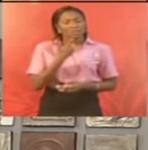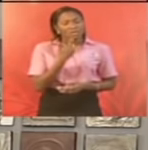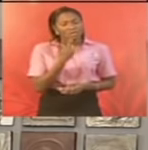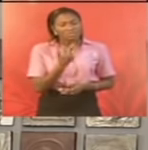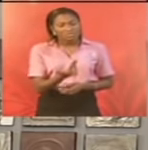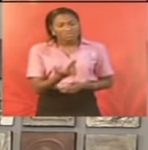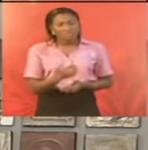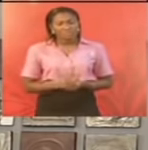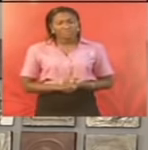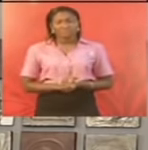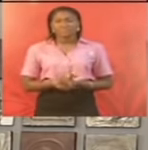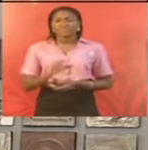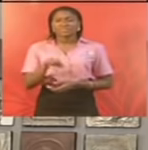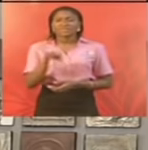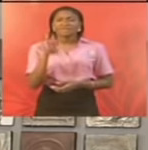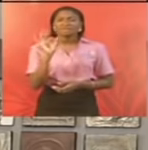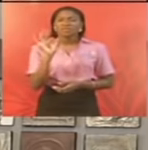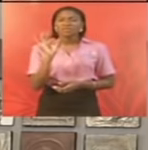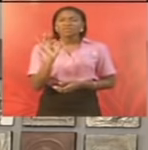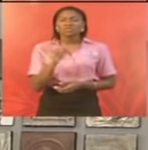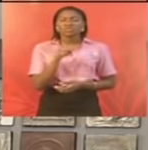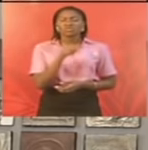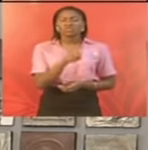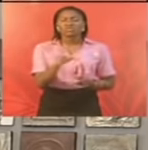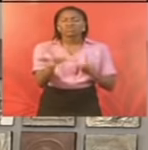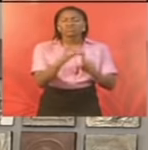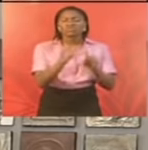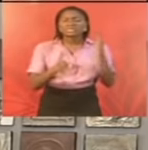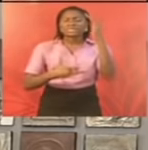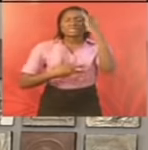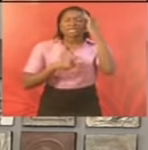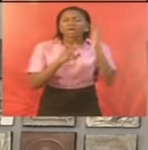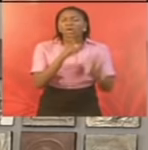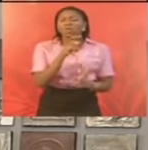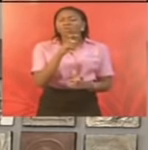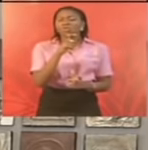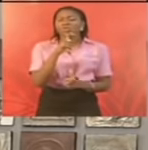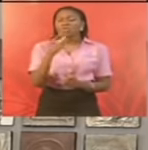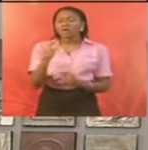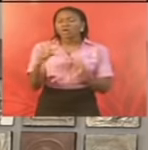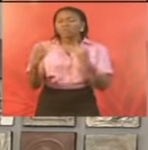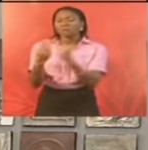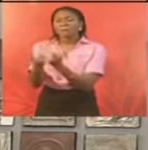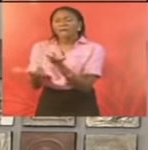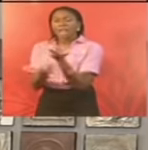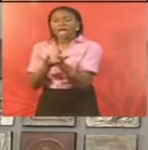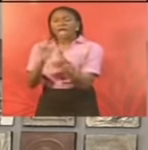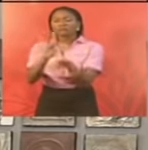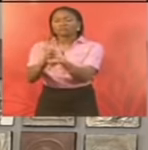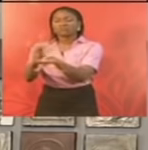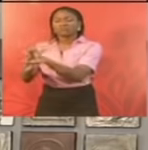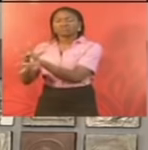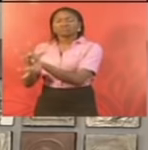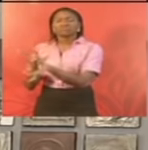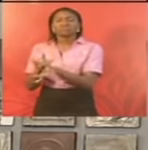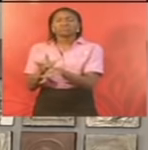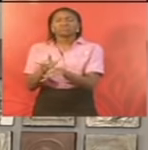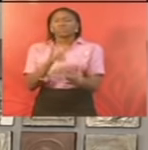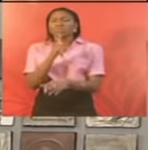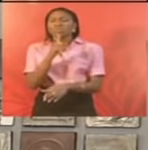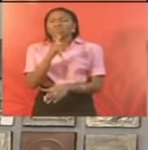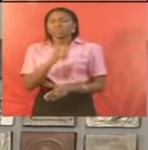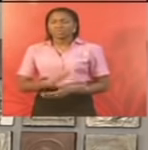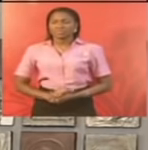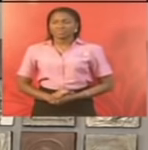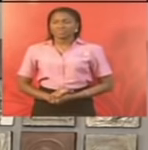to verify the persons with whom the confirmed case may have been in contact prior, no pun intended, to